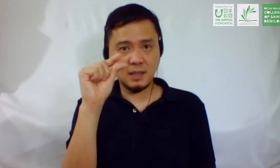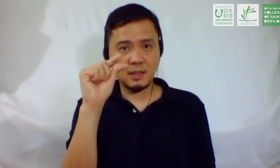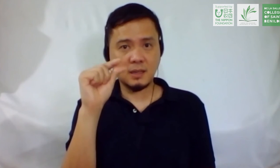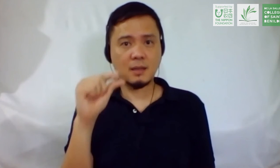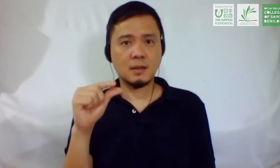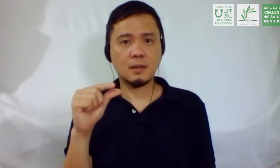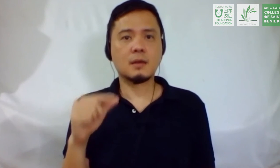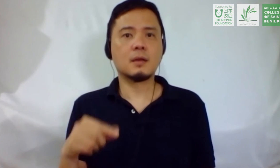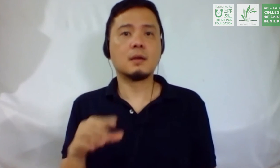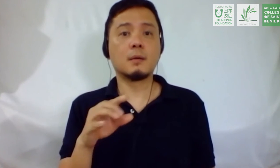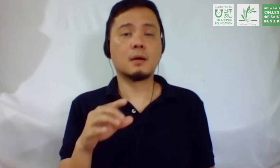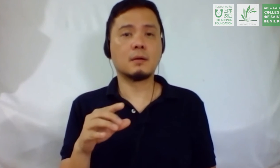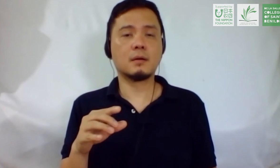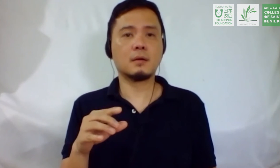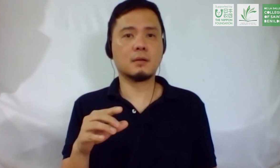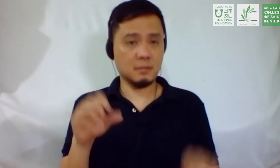But if you sign,